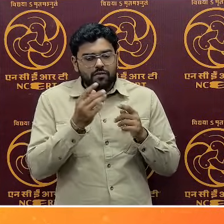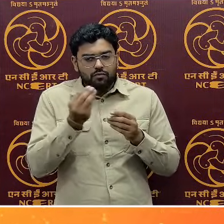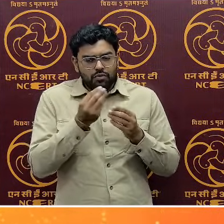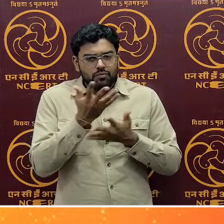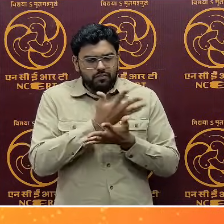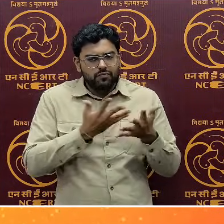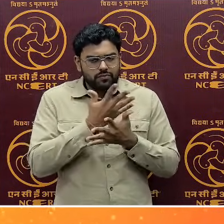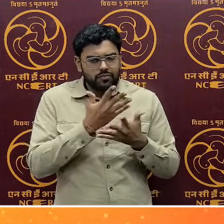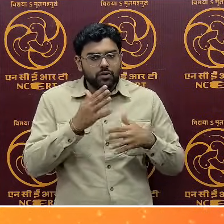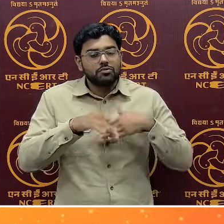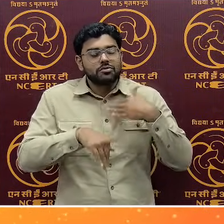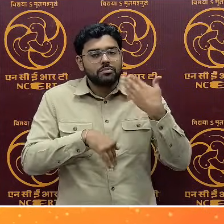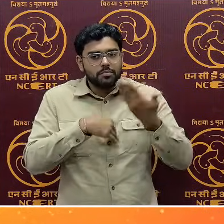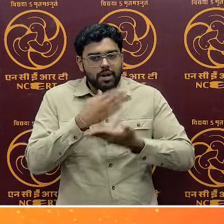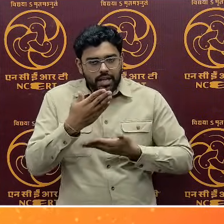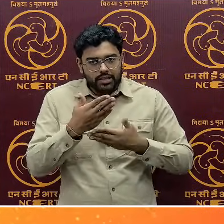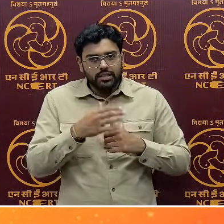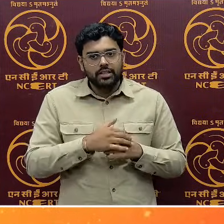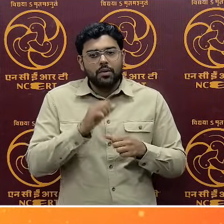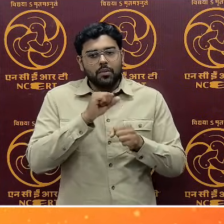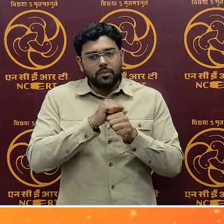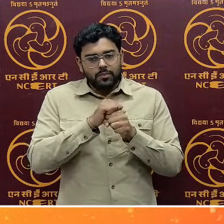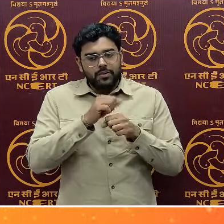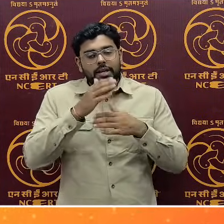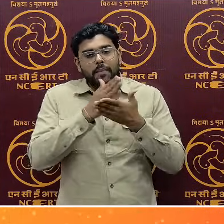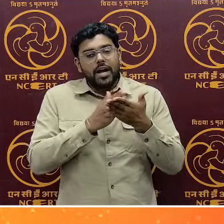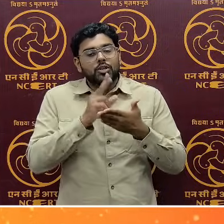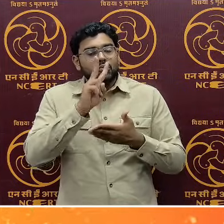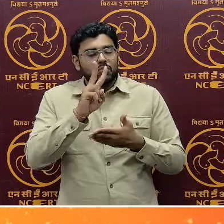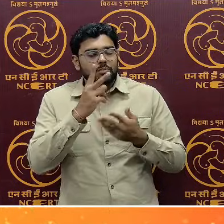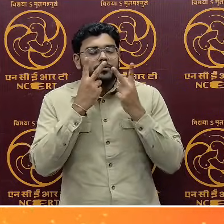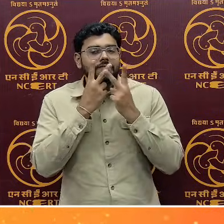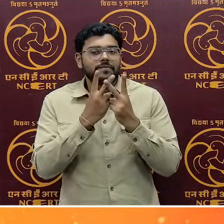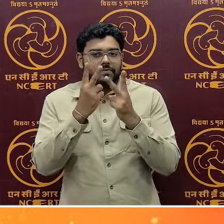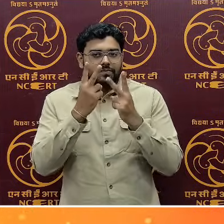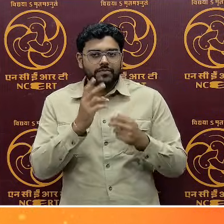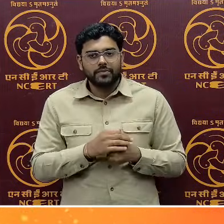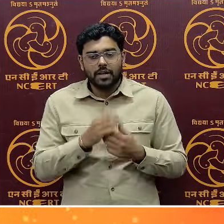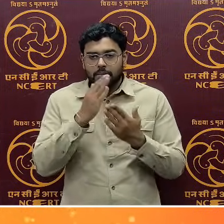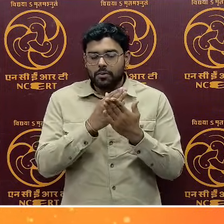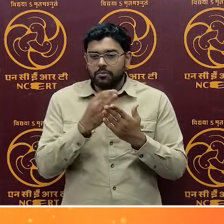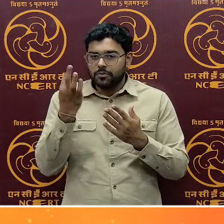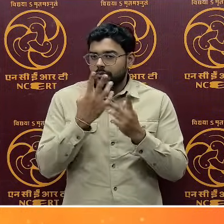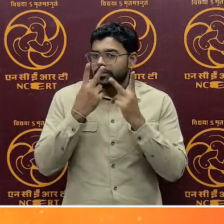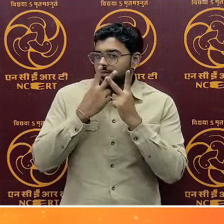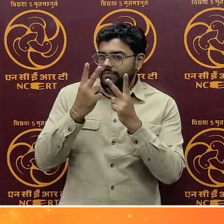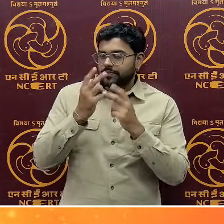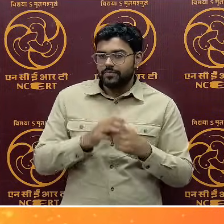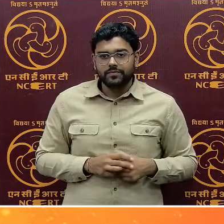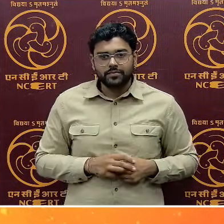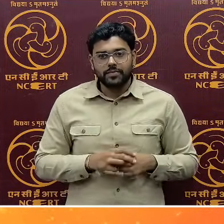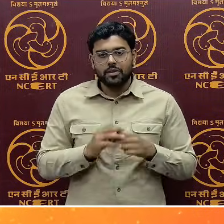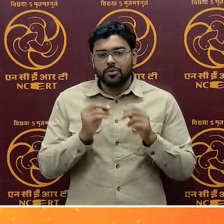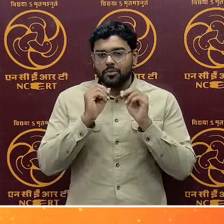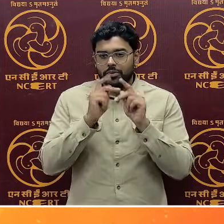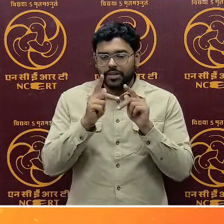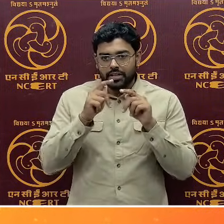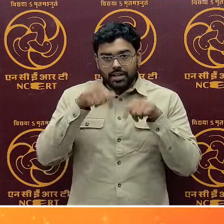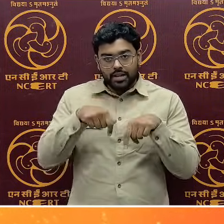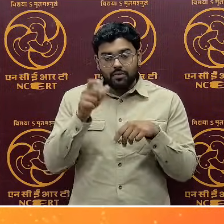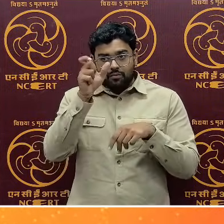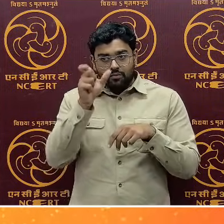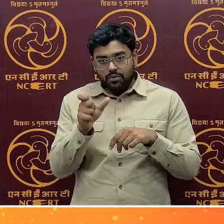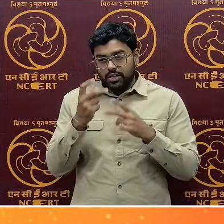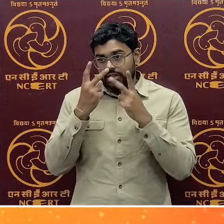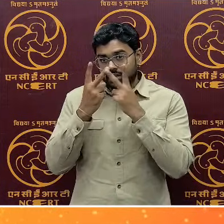discussion with you, and then we'll proceed in the next part. Sure. In the next session. So, these are the new words which I have already explained, and students, you